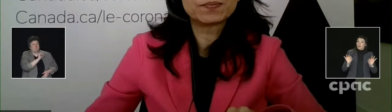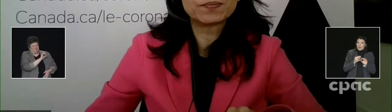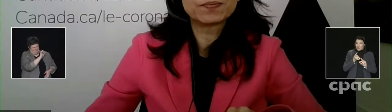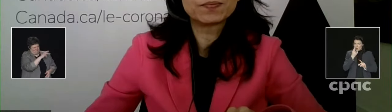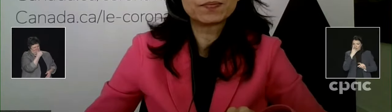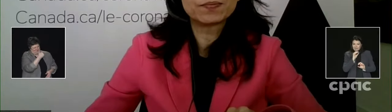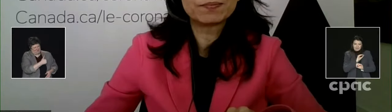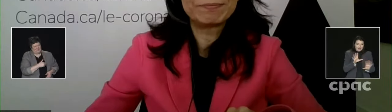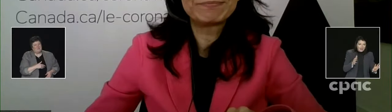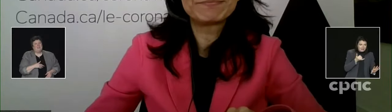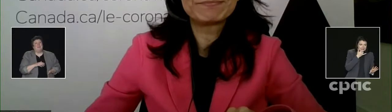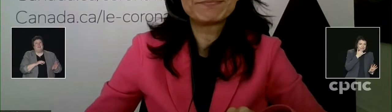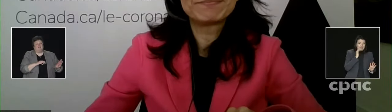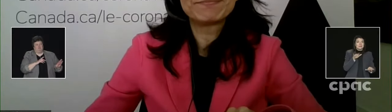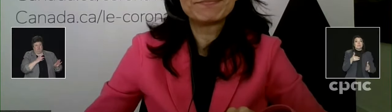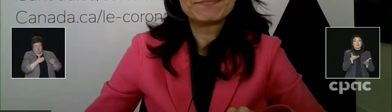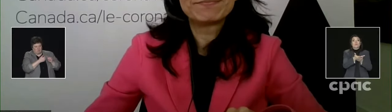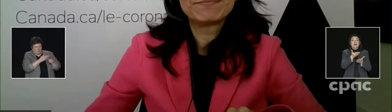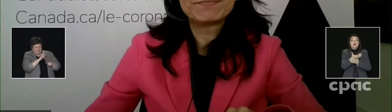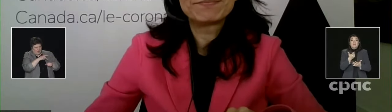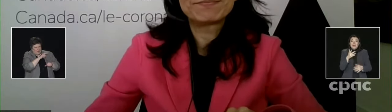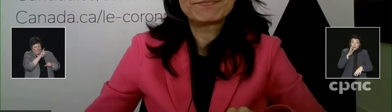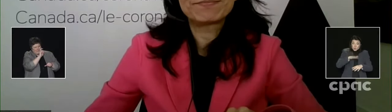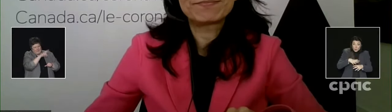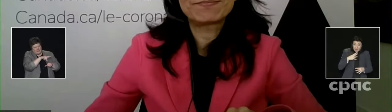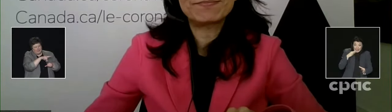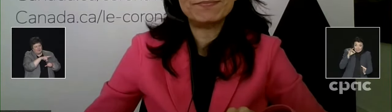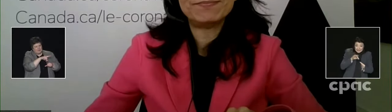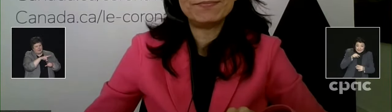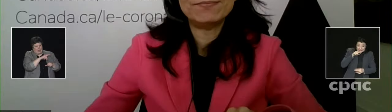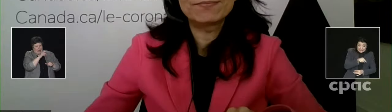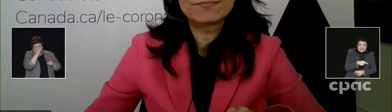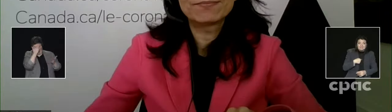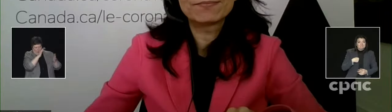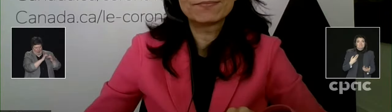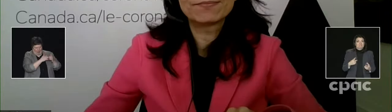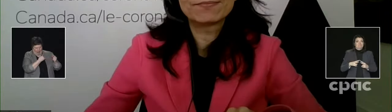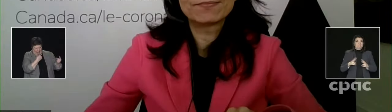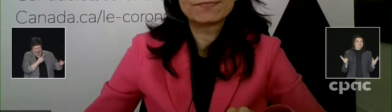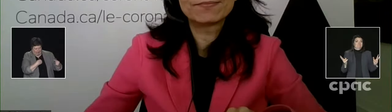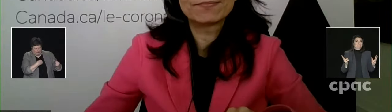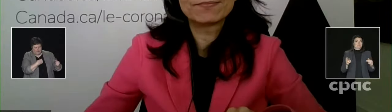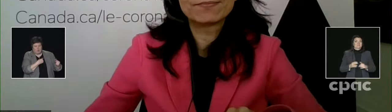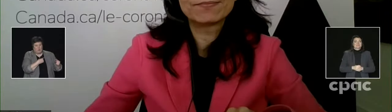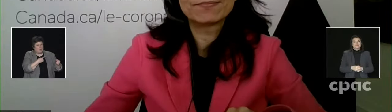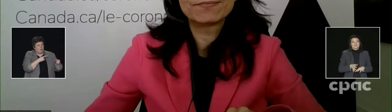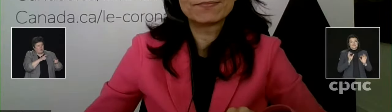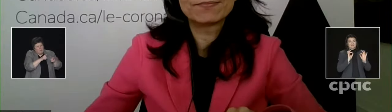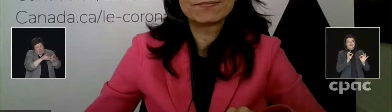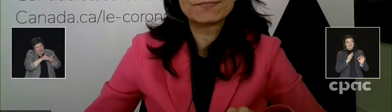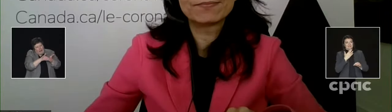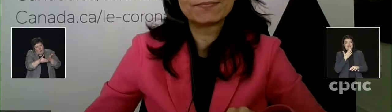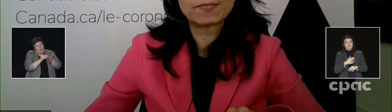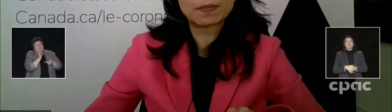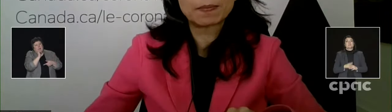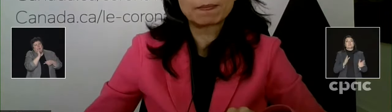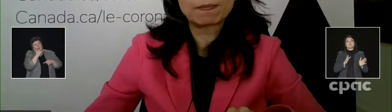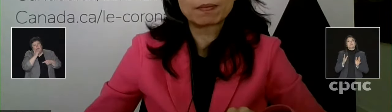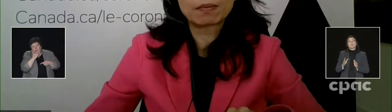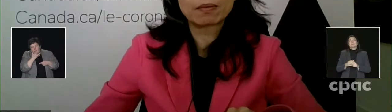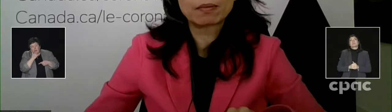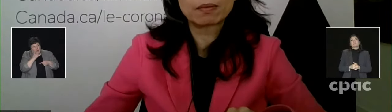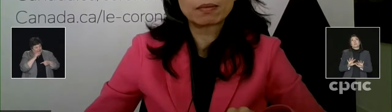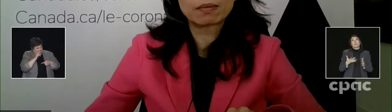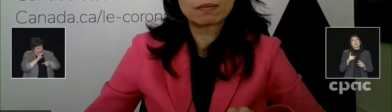you, Dr. Tam. And just as a follow-up, I don't know how you'd quantify this, but do you know how often this has happened? Like, is this the first time you've heard